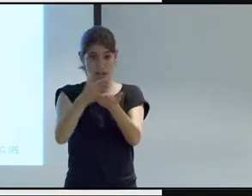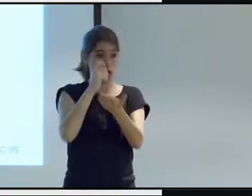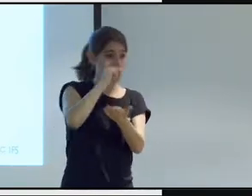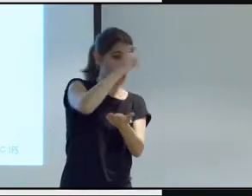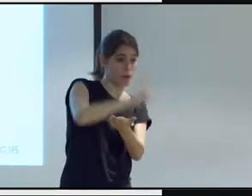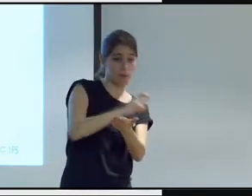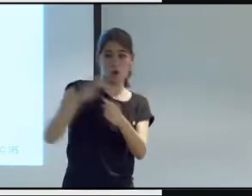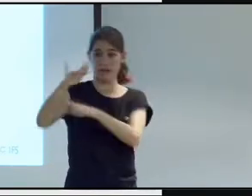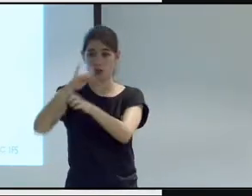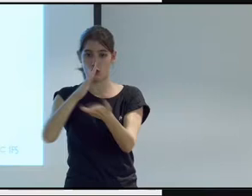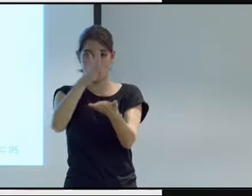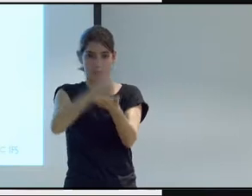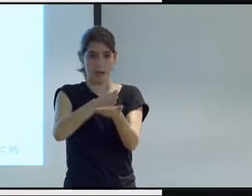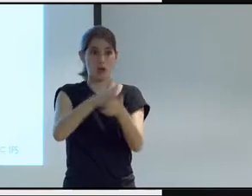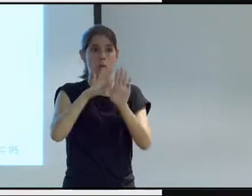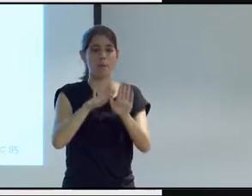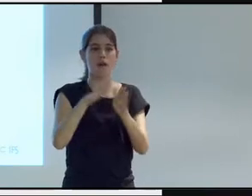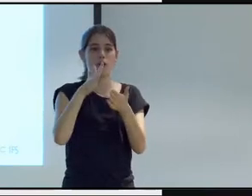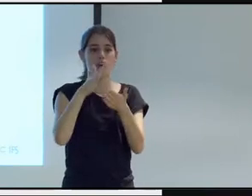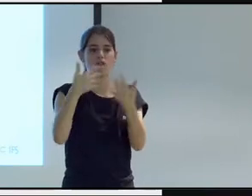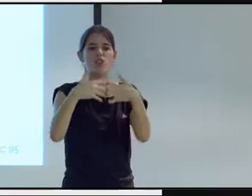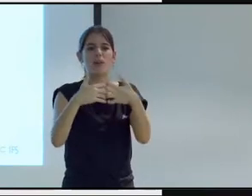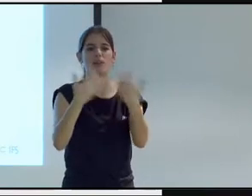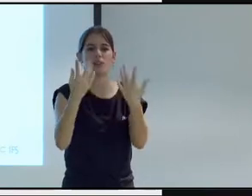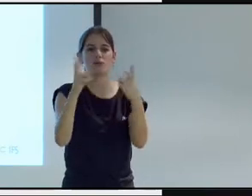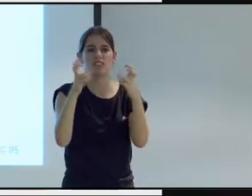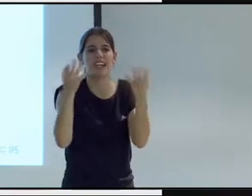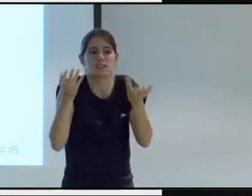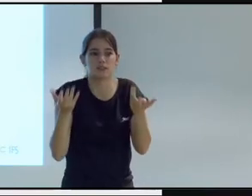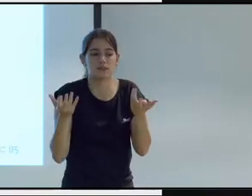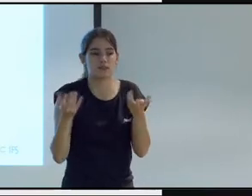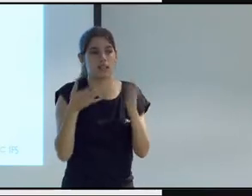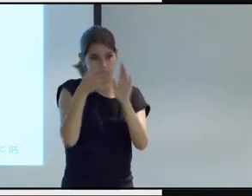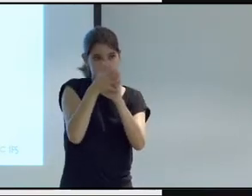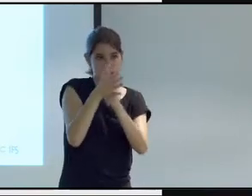we see precisely what are we talking about?